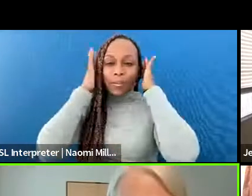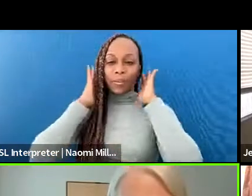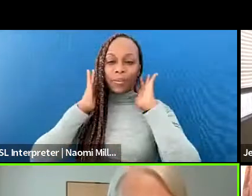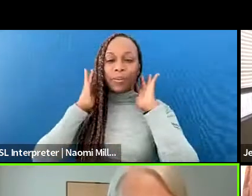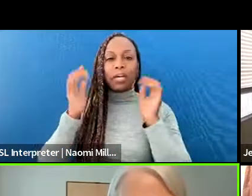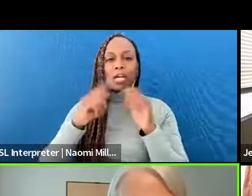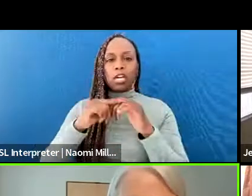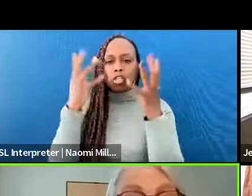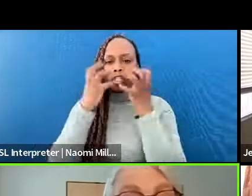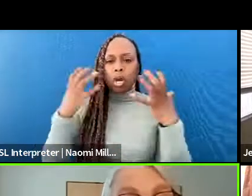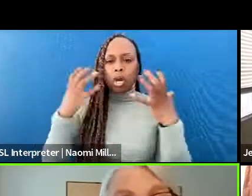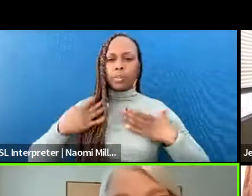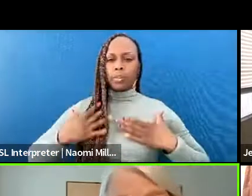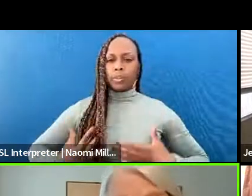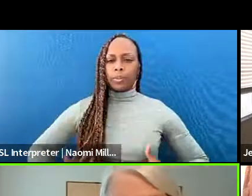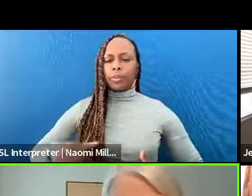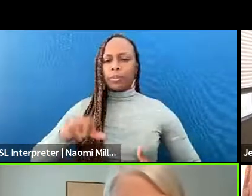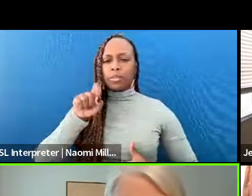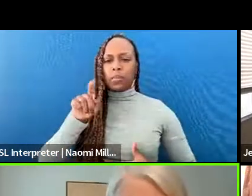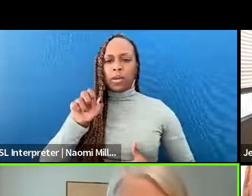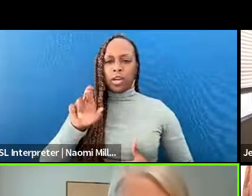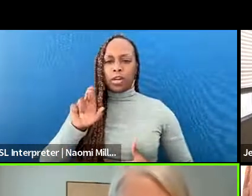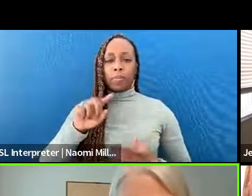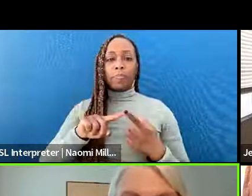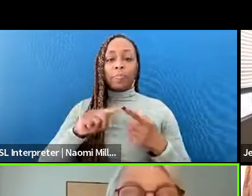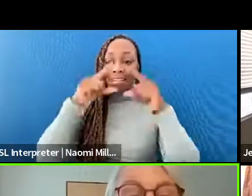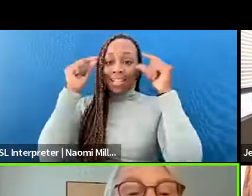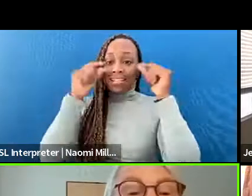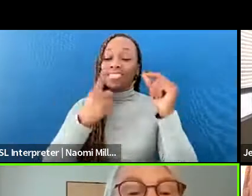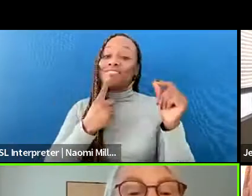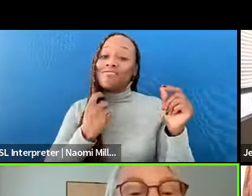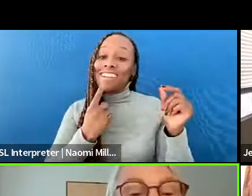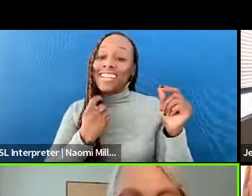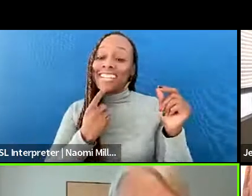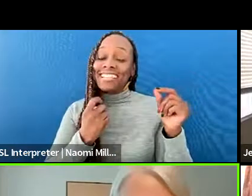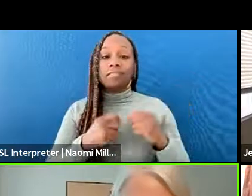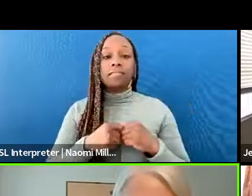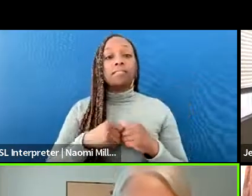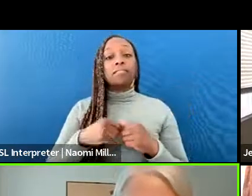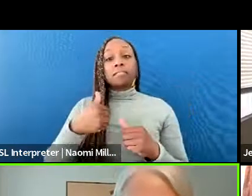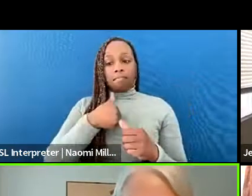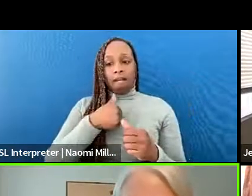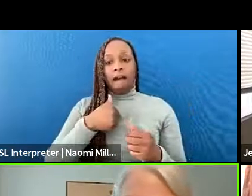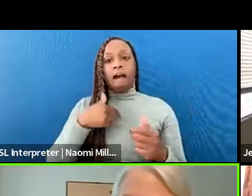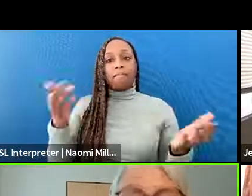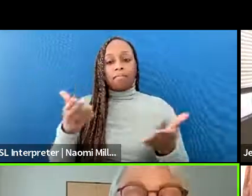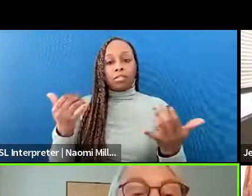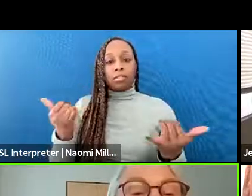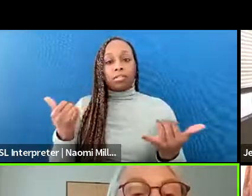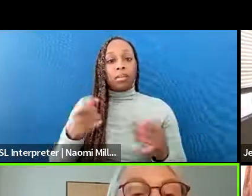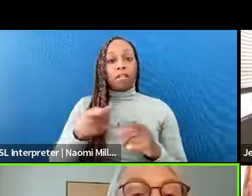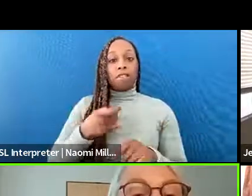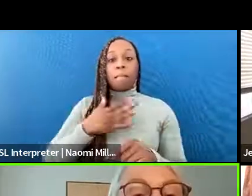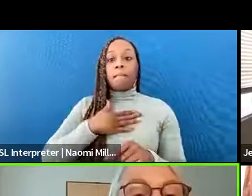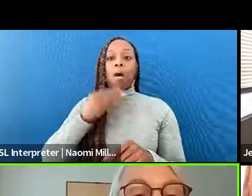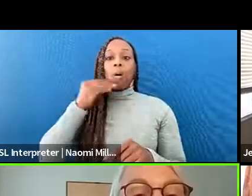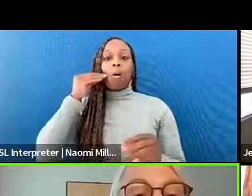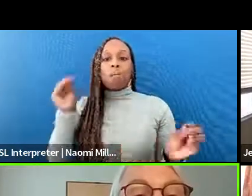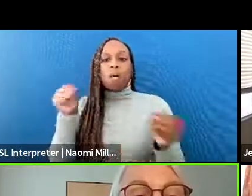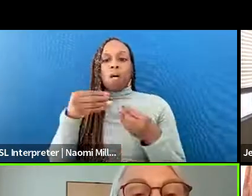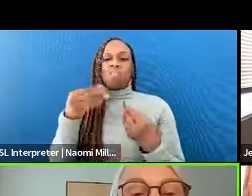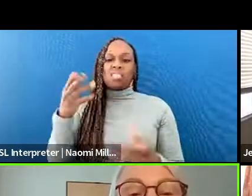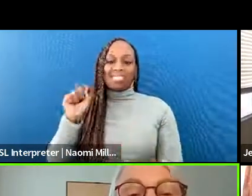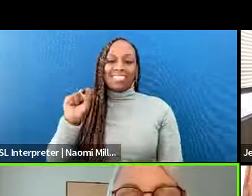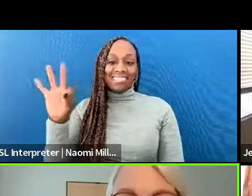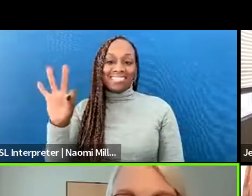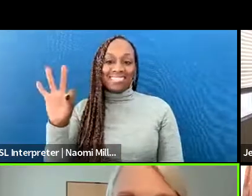sweater and red glasses. And I am joining you today from my home office in San Francisco.